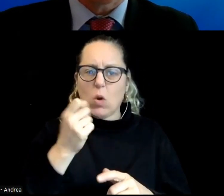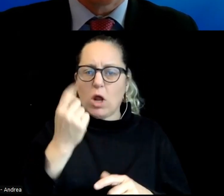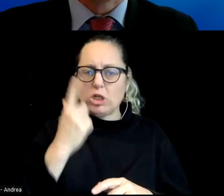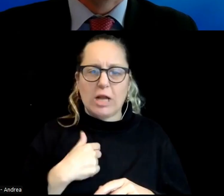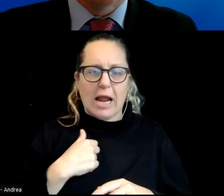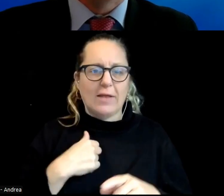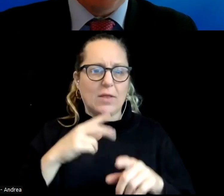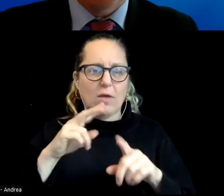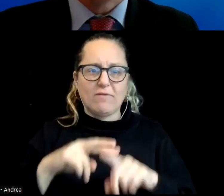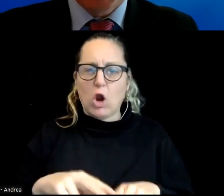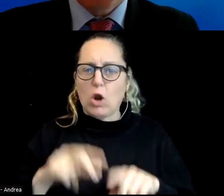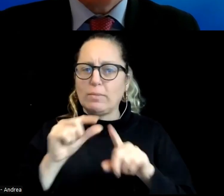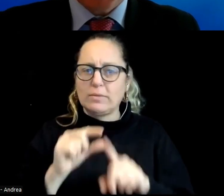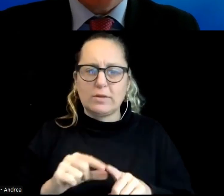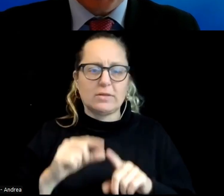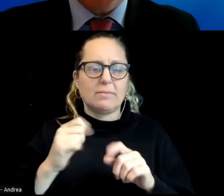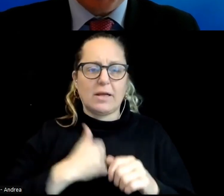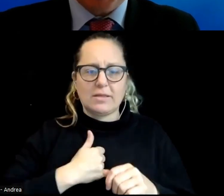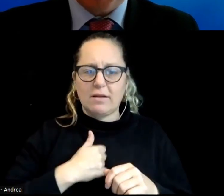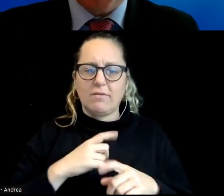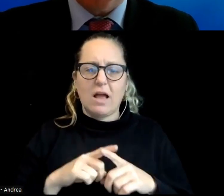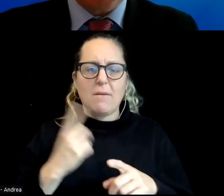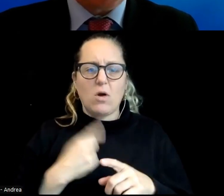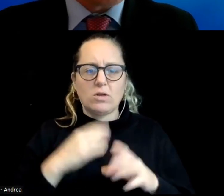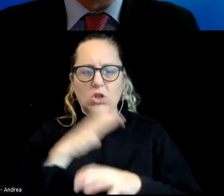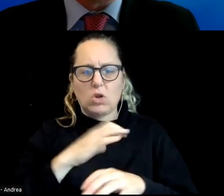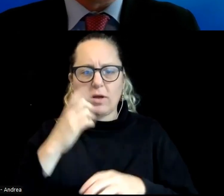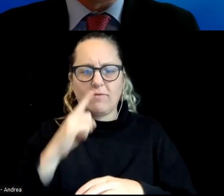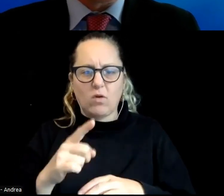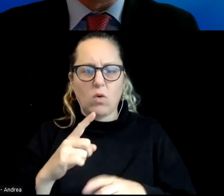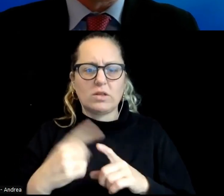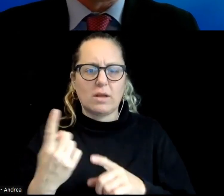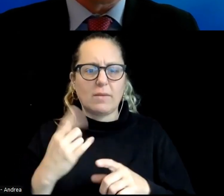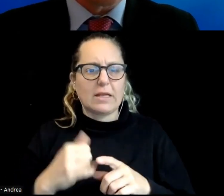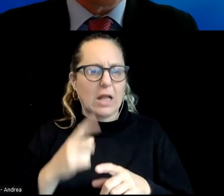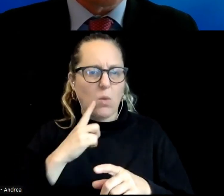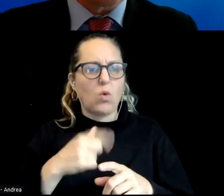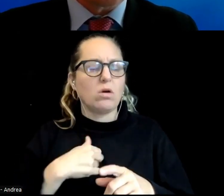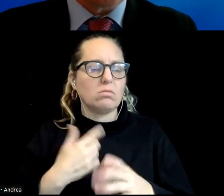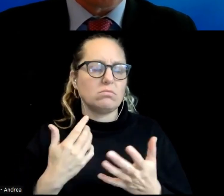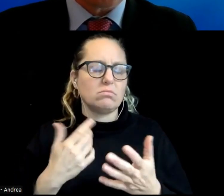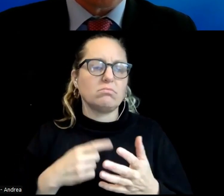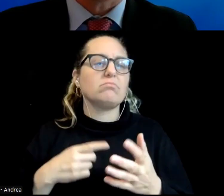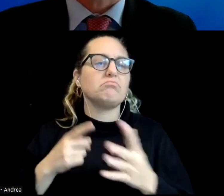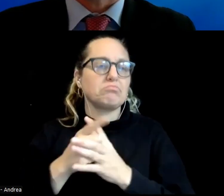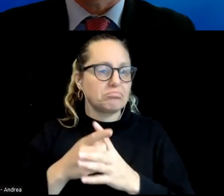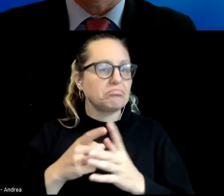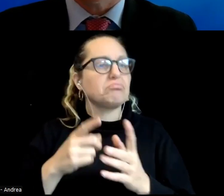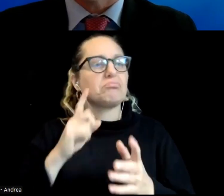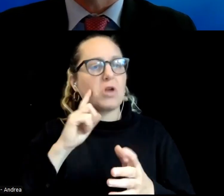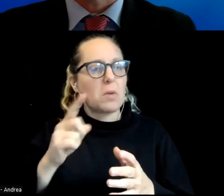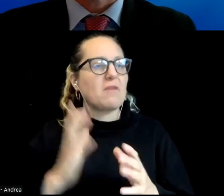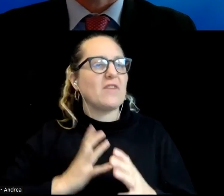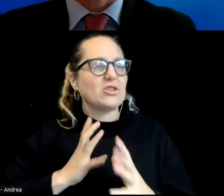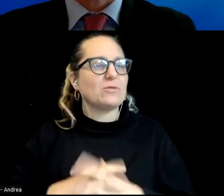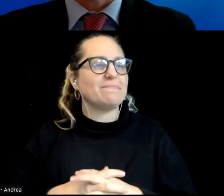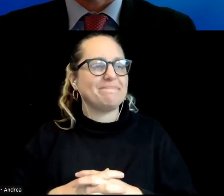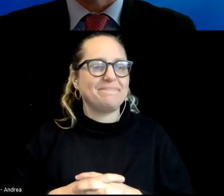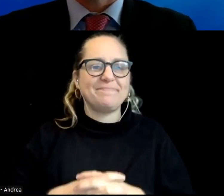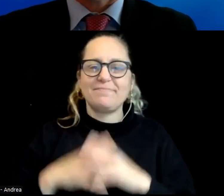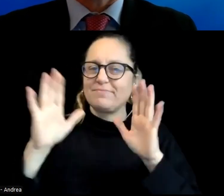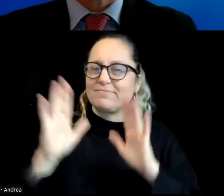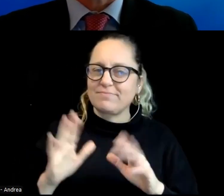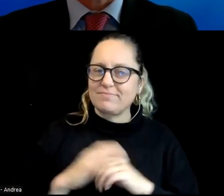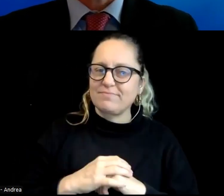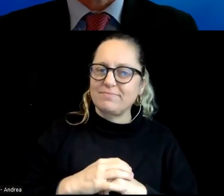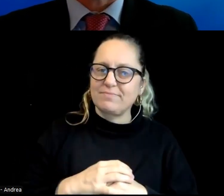myself. So I'm always looking for something that's going to come across very professional. Great. Getting back to